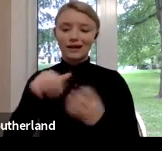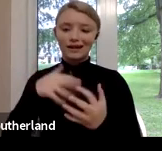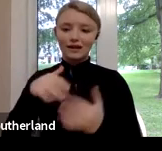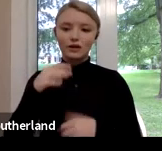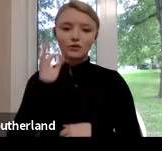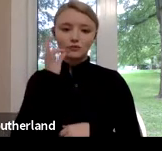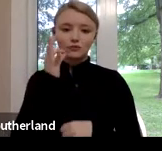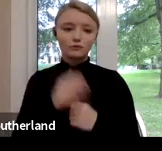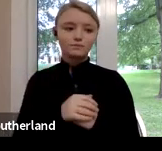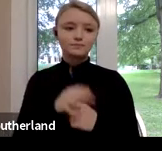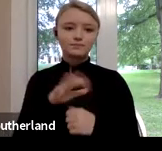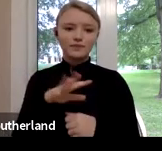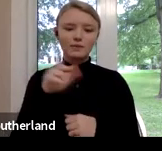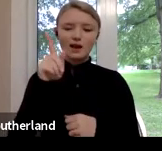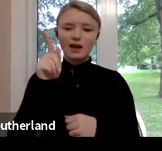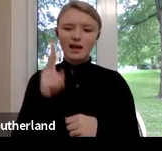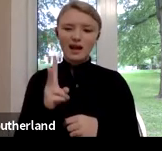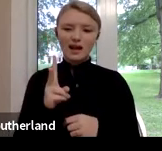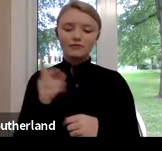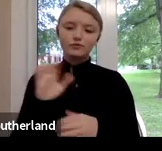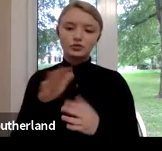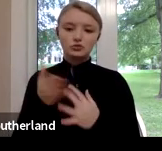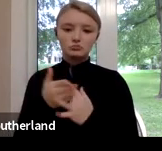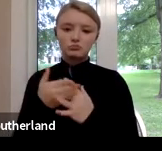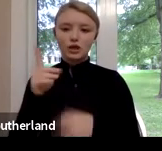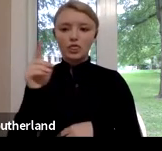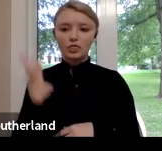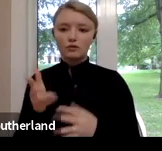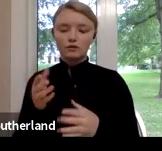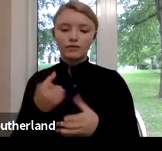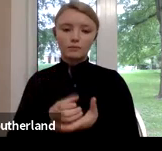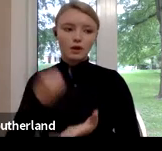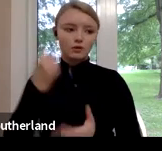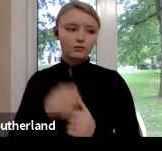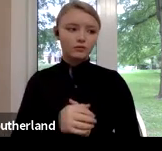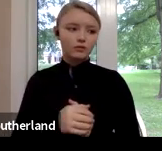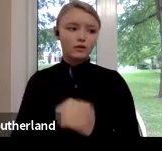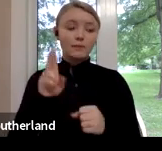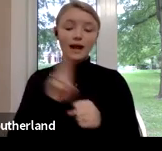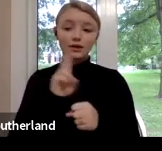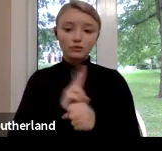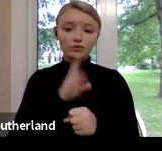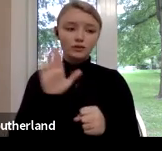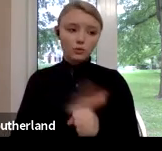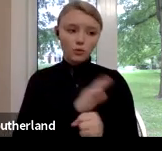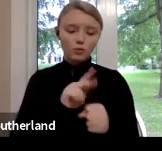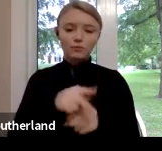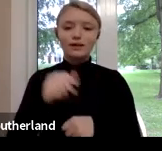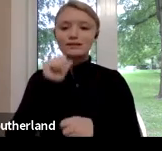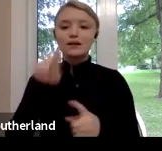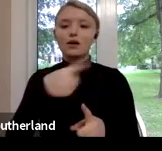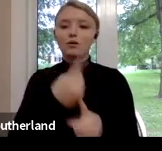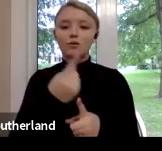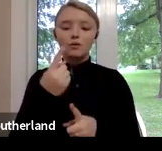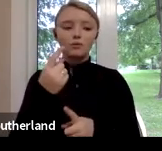of the bottle. By using the entire plant, it's not just juice. You will now have a whole food